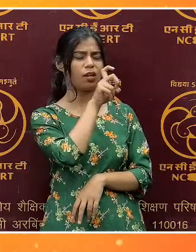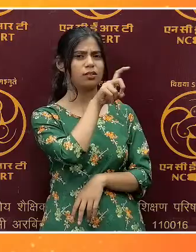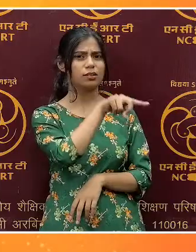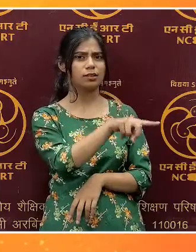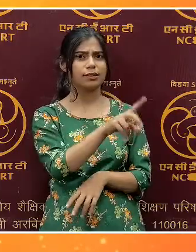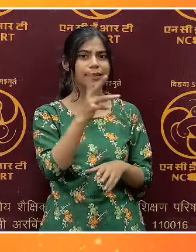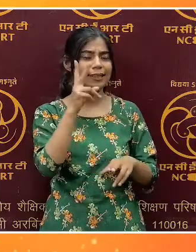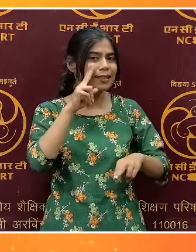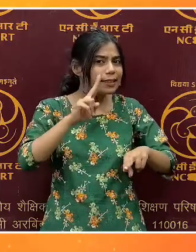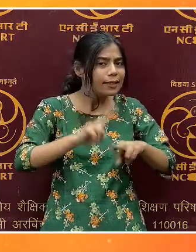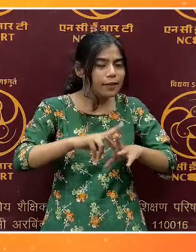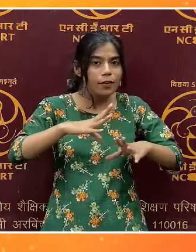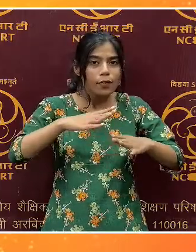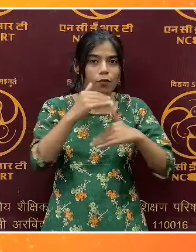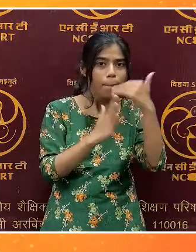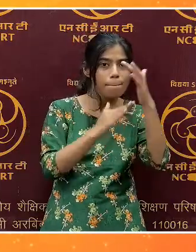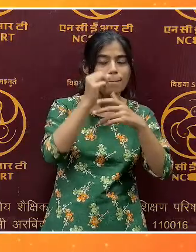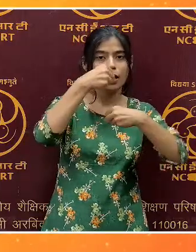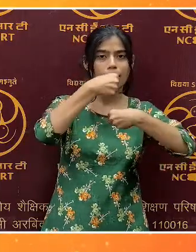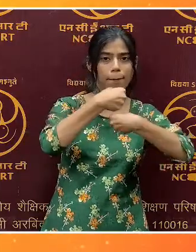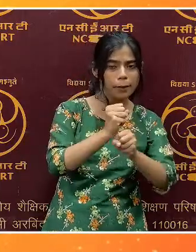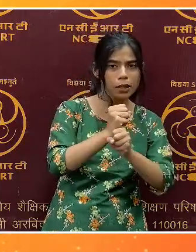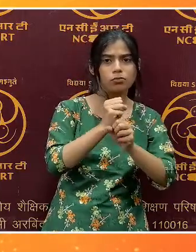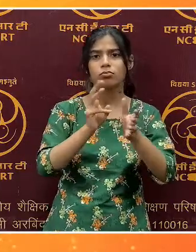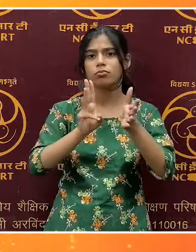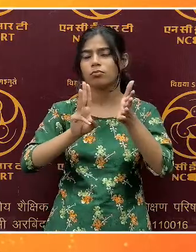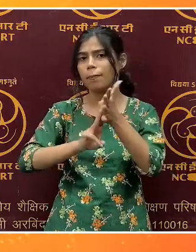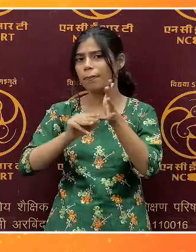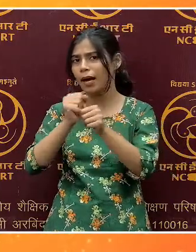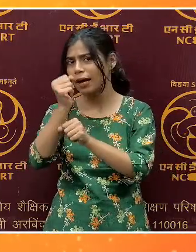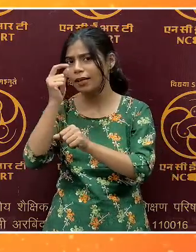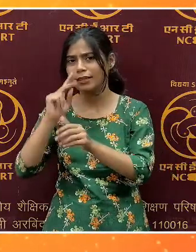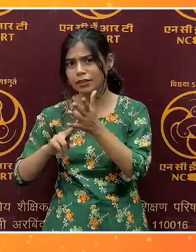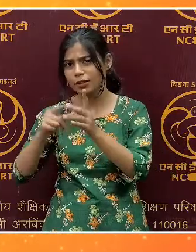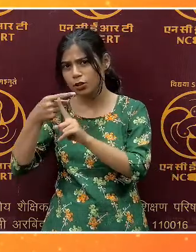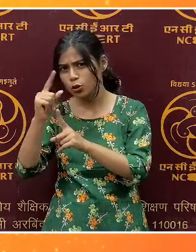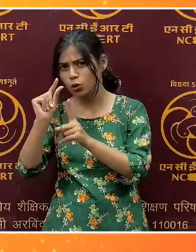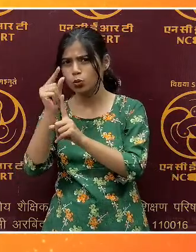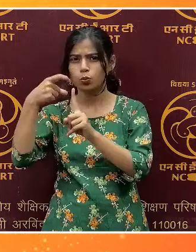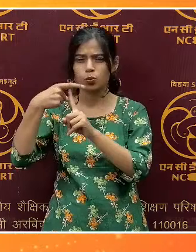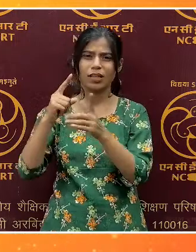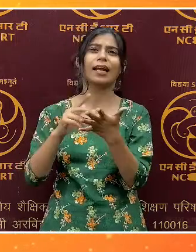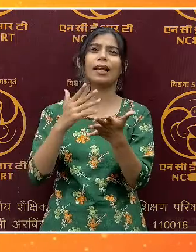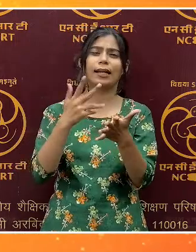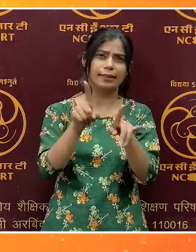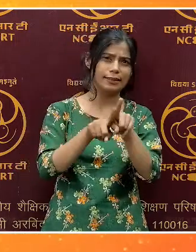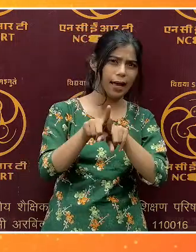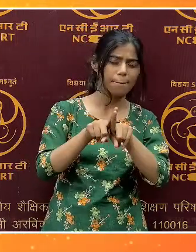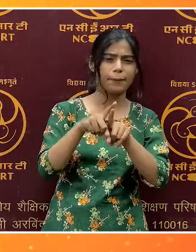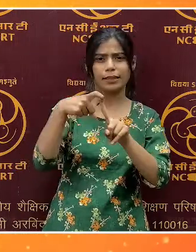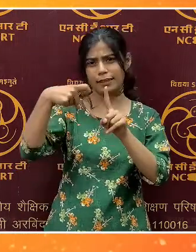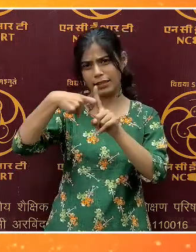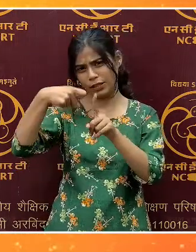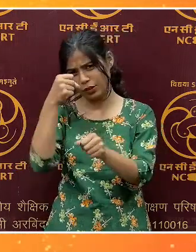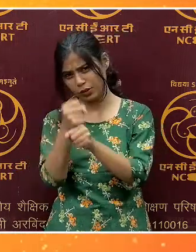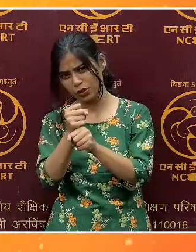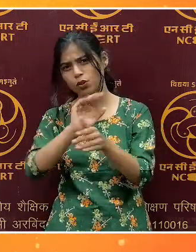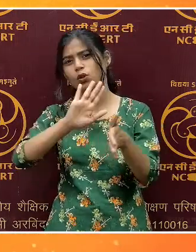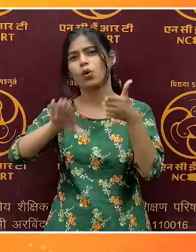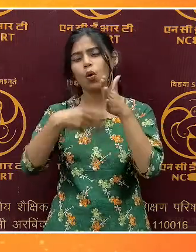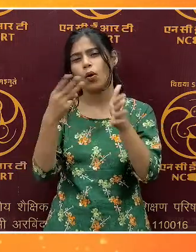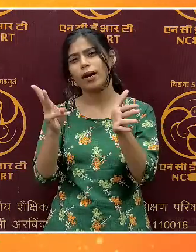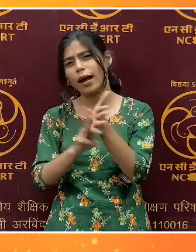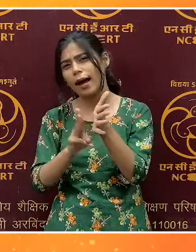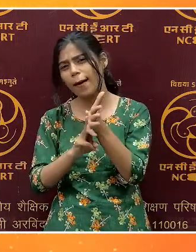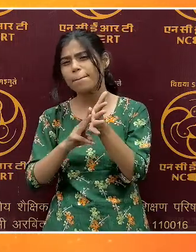magnitude and I could see different units being used here like kilogram and meter. If you could explain a little bit about magnitude,